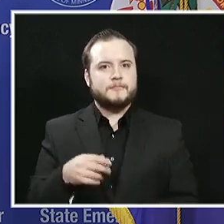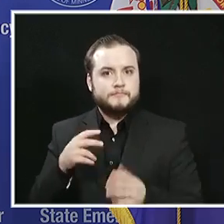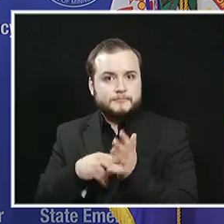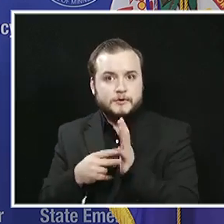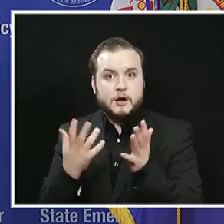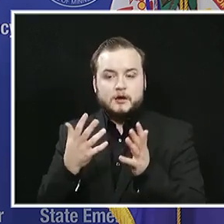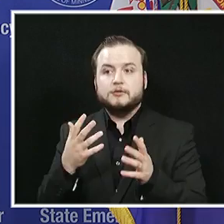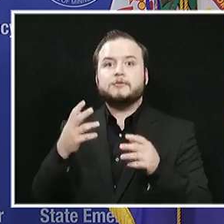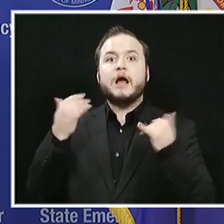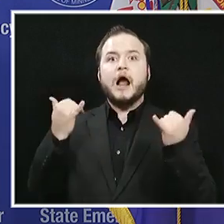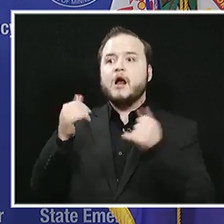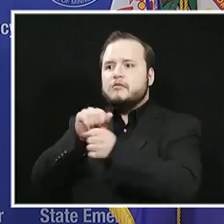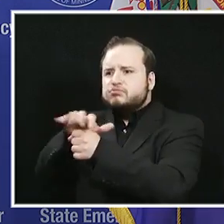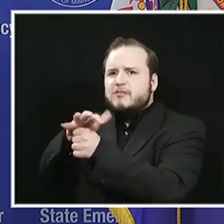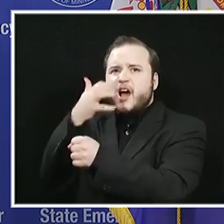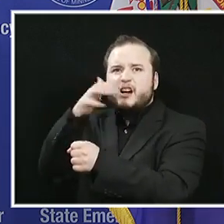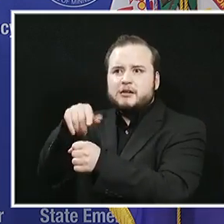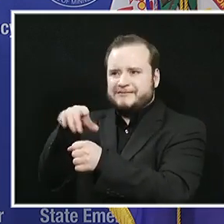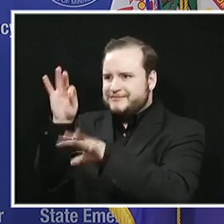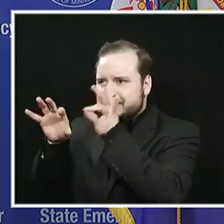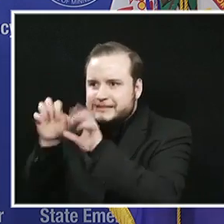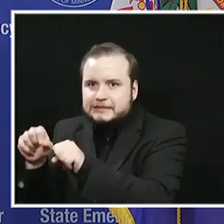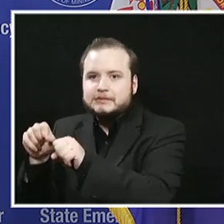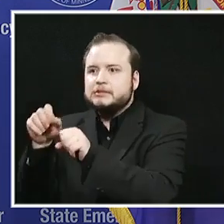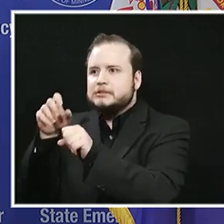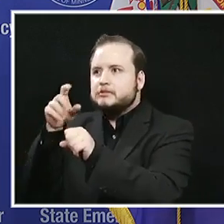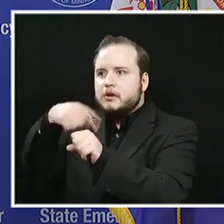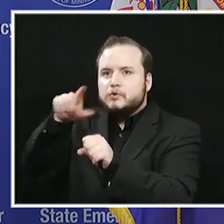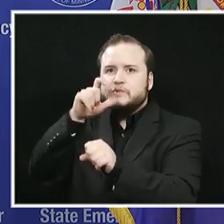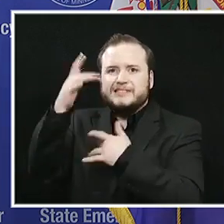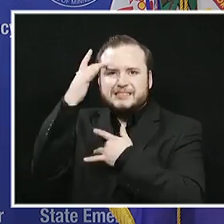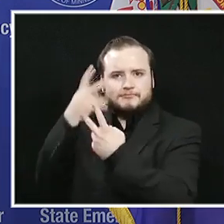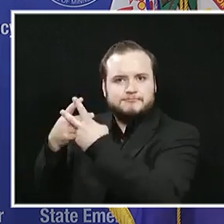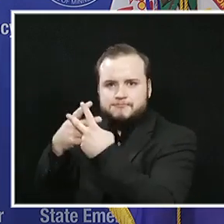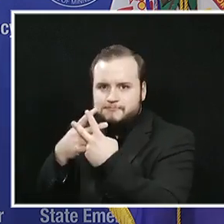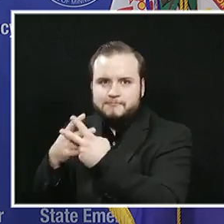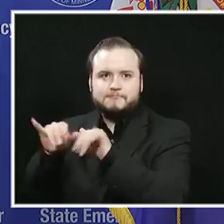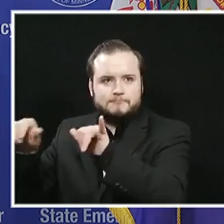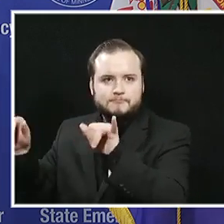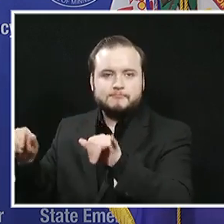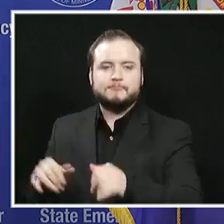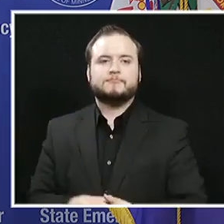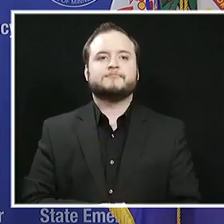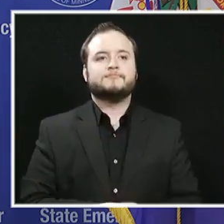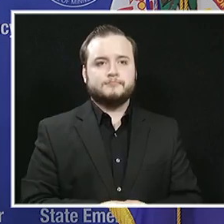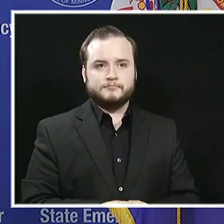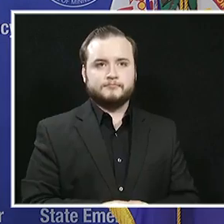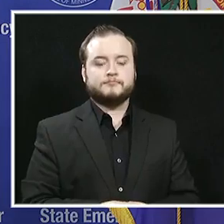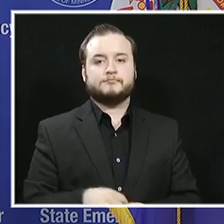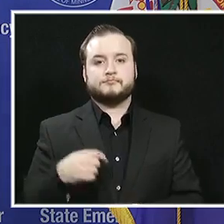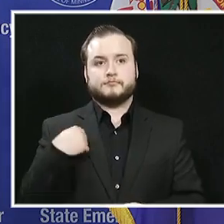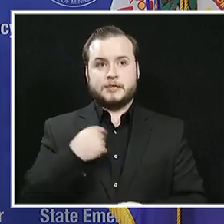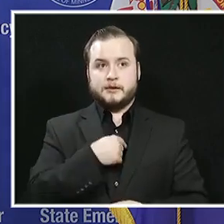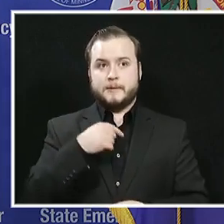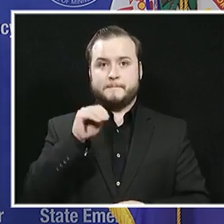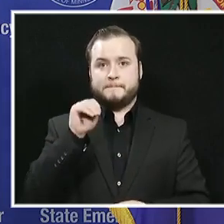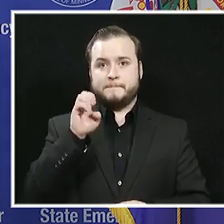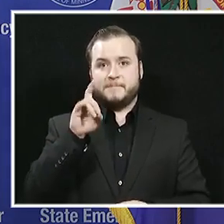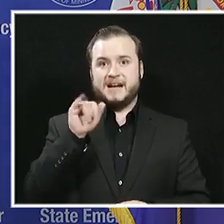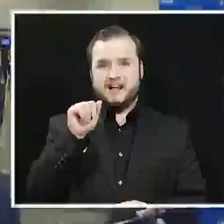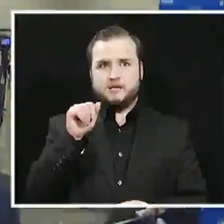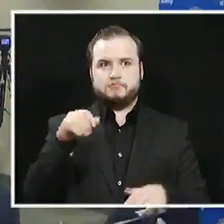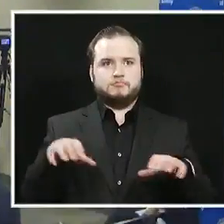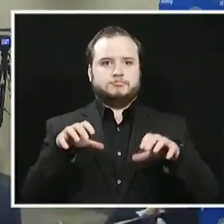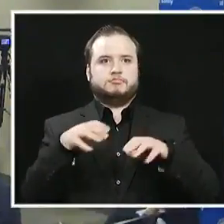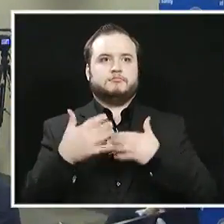in collaboration with the people who know how to deliver it. Thank you for your patience from the media today. We had quite a bit to cover, but Mary, why don't you start us out? Yes, Governor.